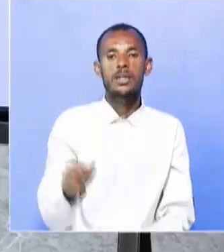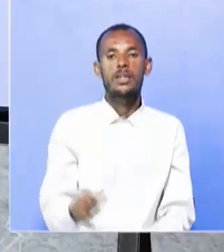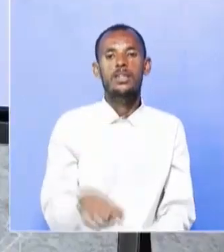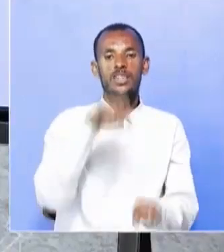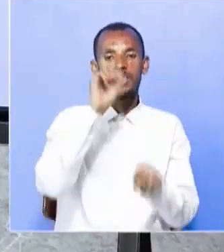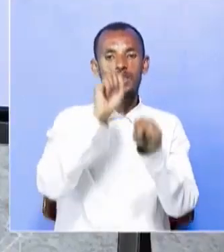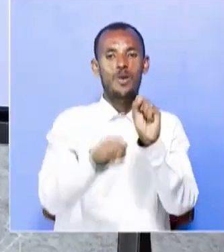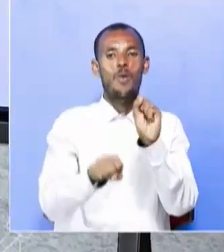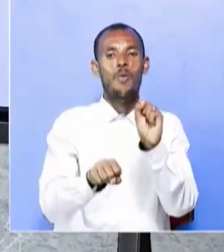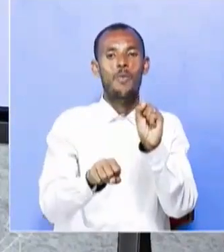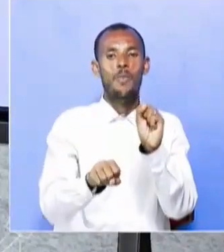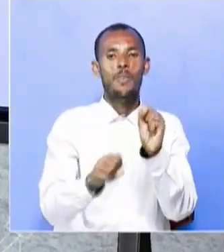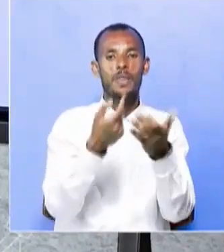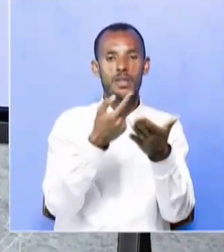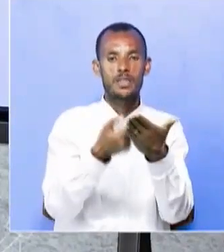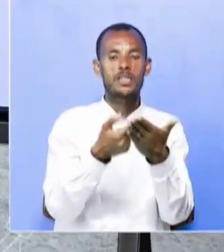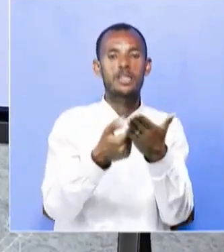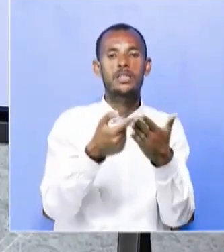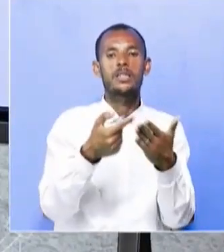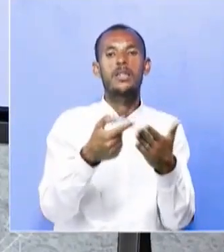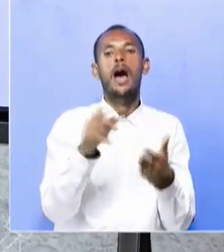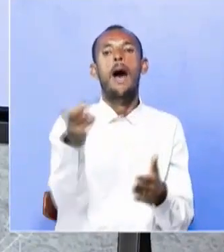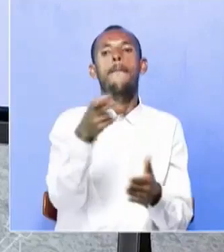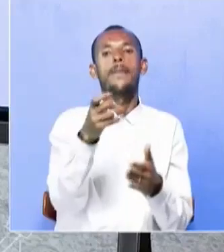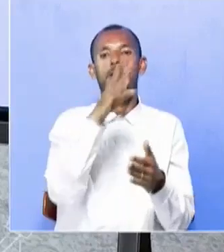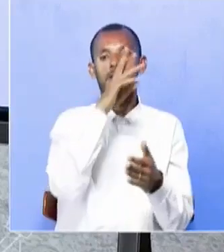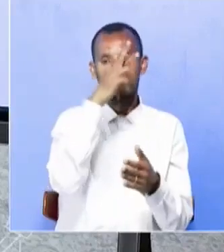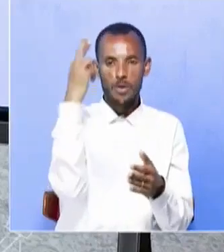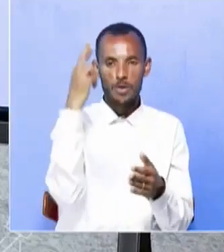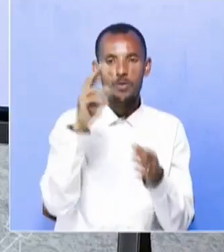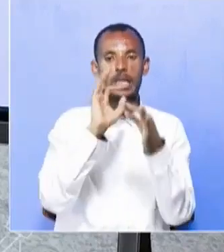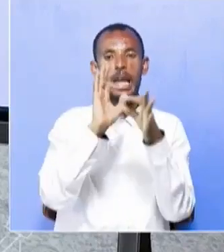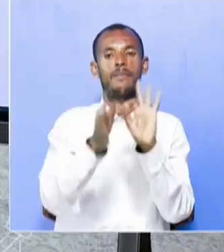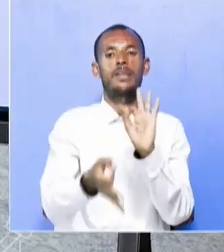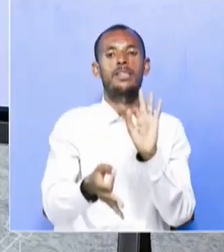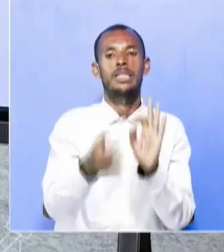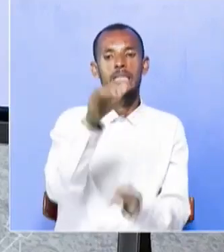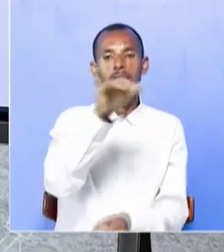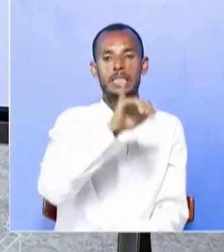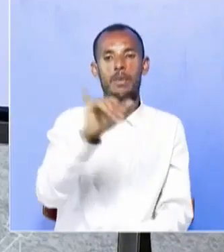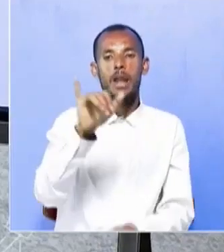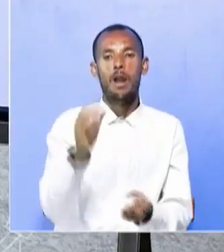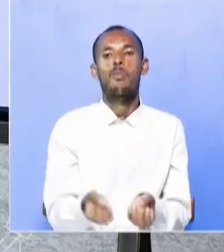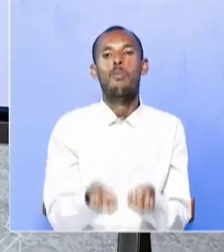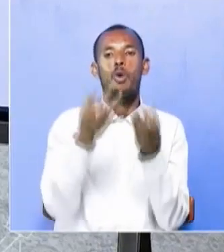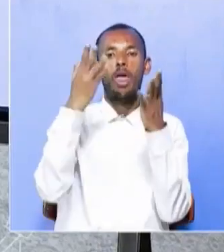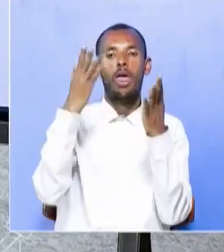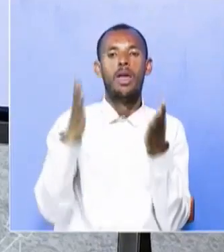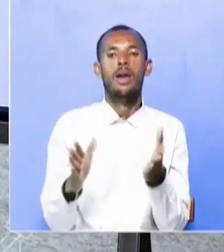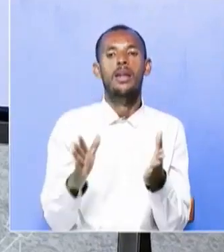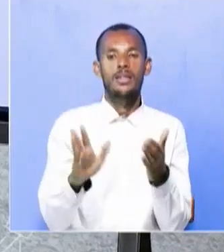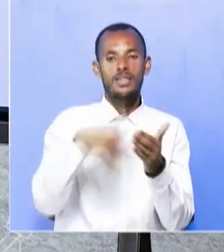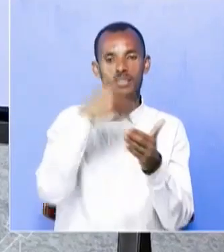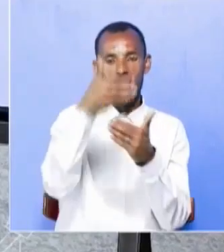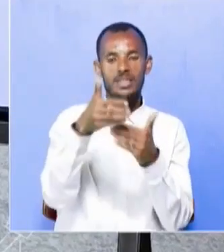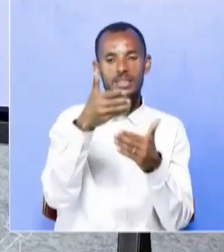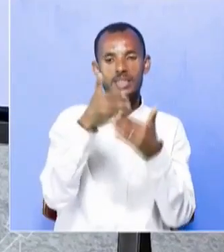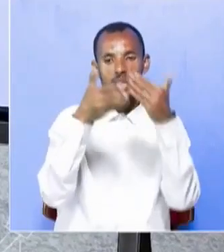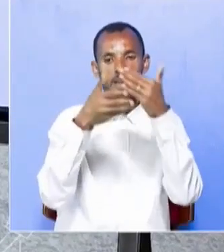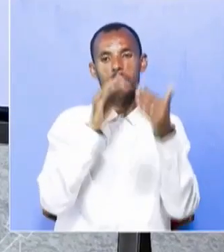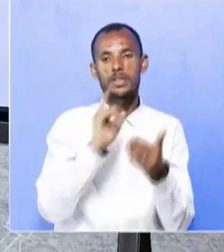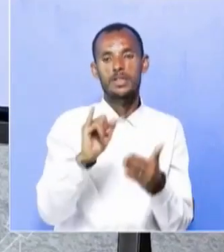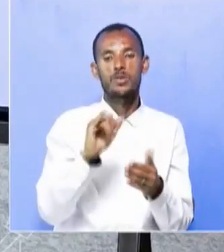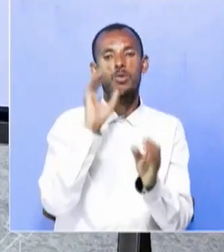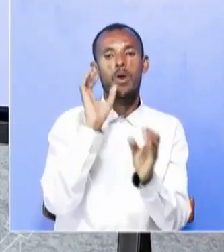So this happens because of the definition of similar polygons. So the next step is you need